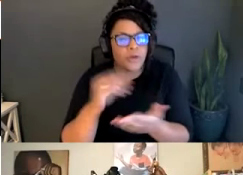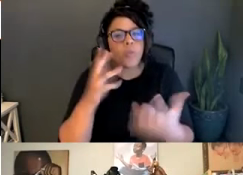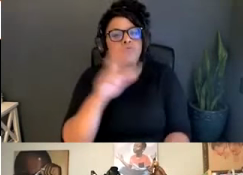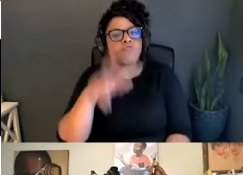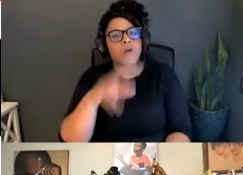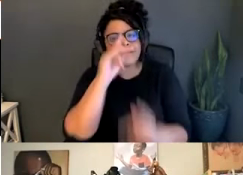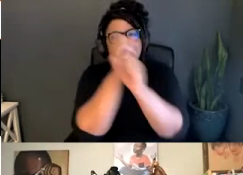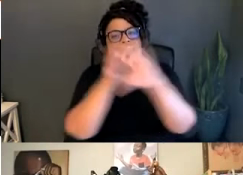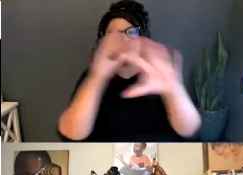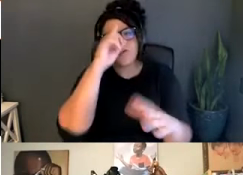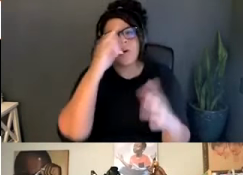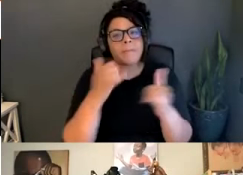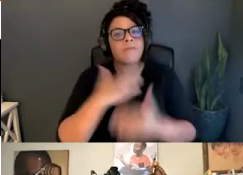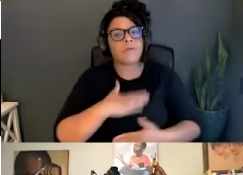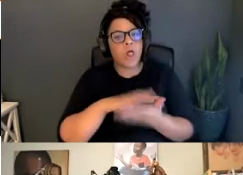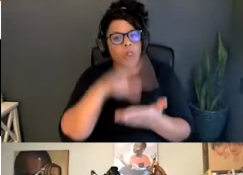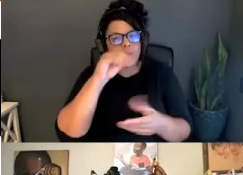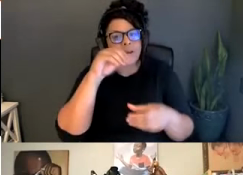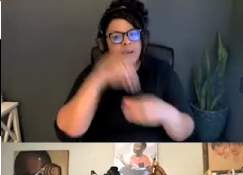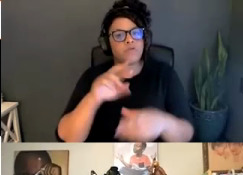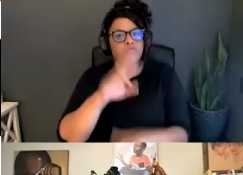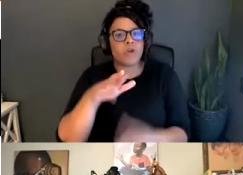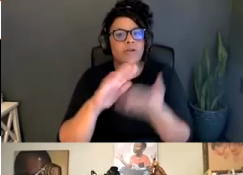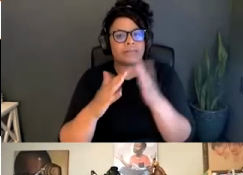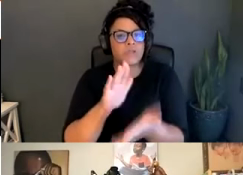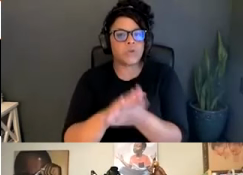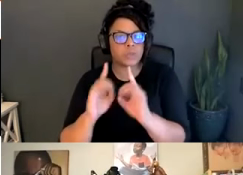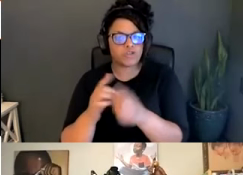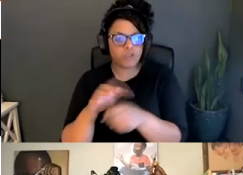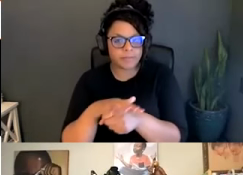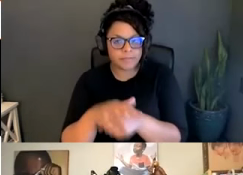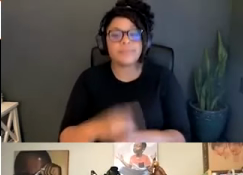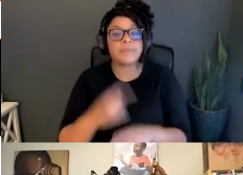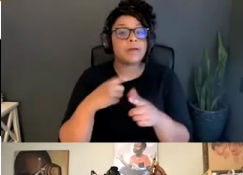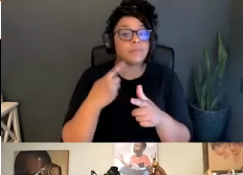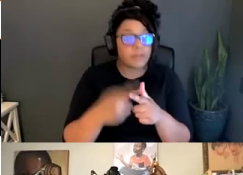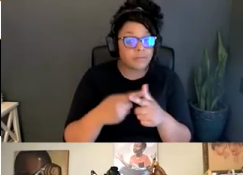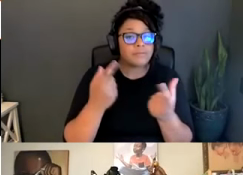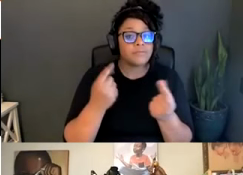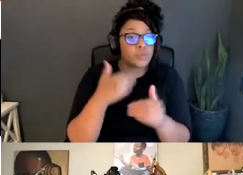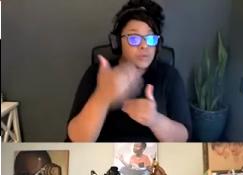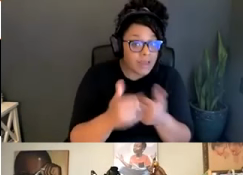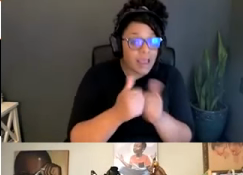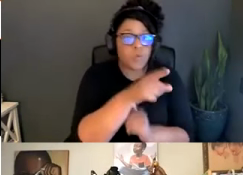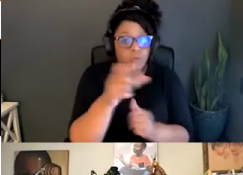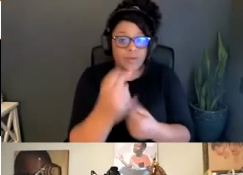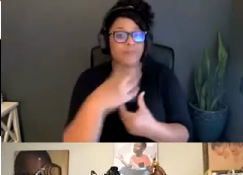learning in the Rochester City School District. And we're going to talk about some next steps and how you all can get involved in this work.